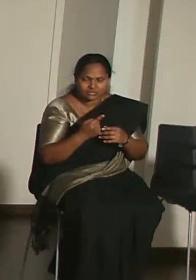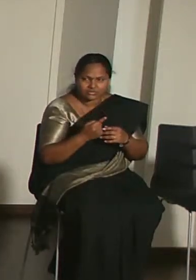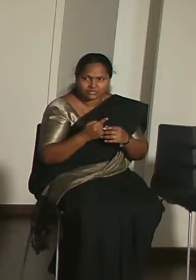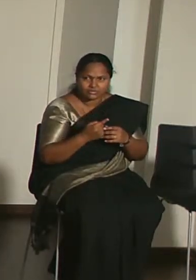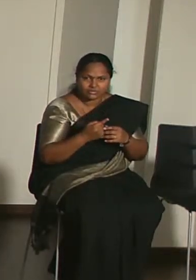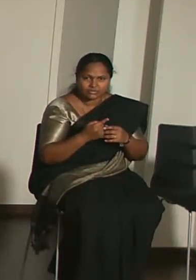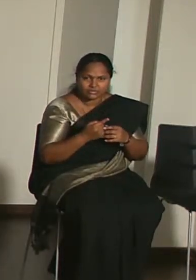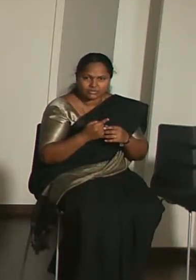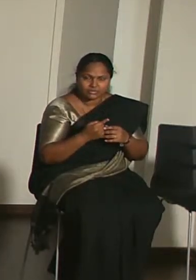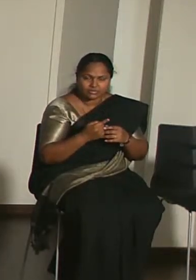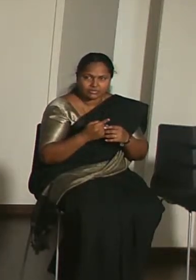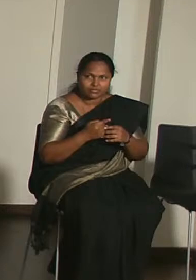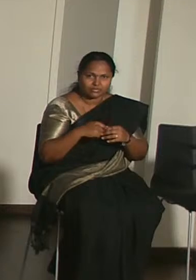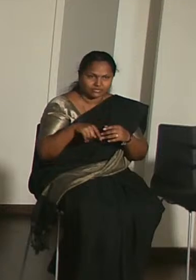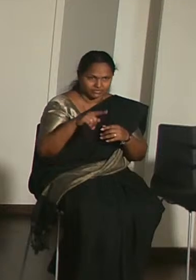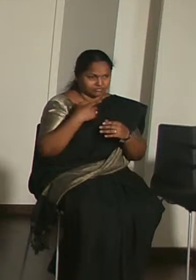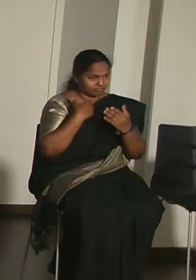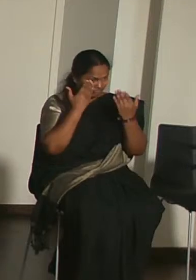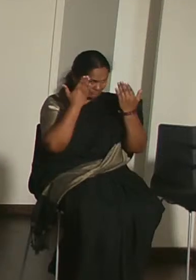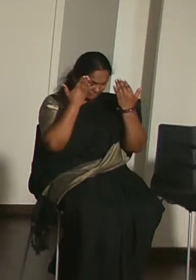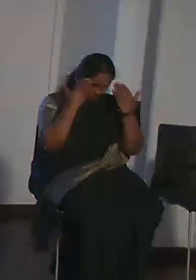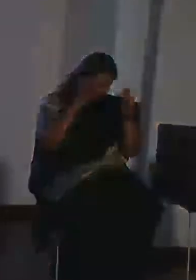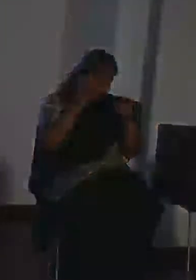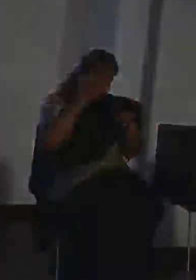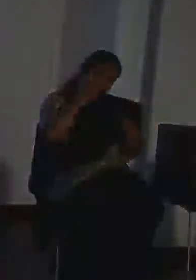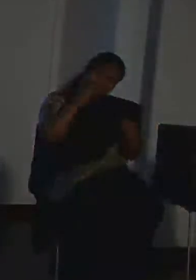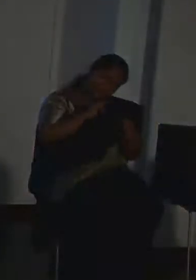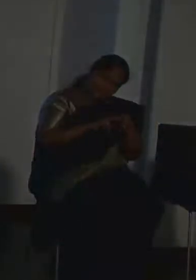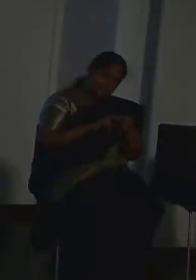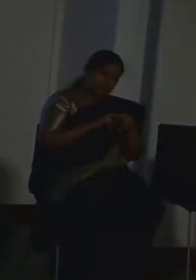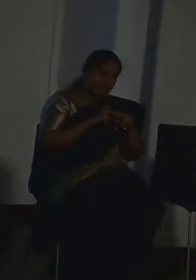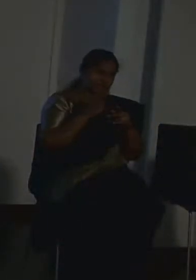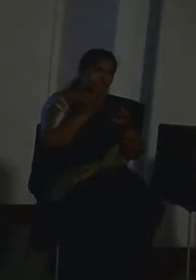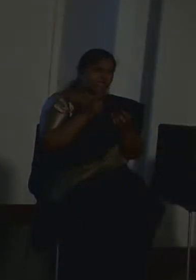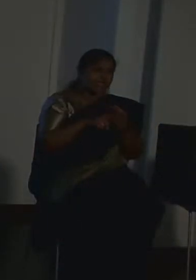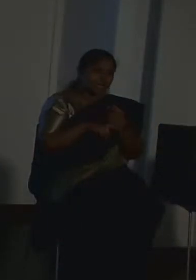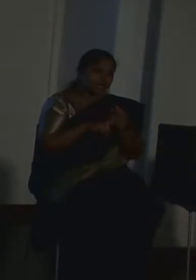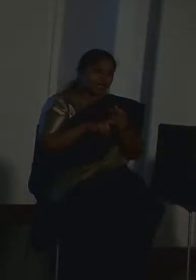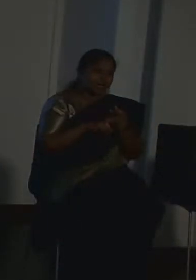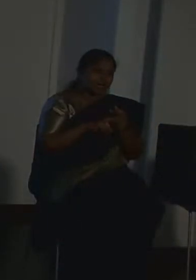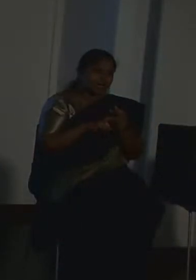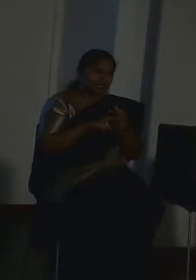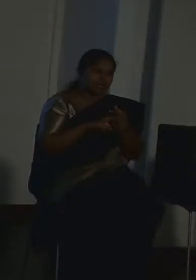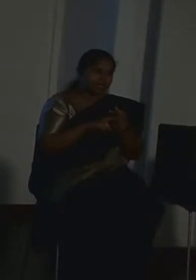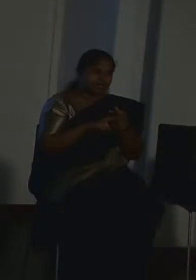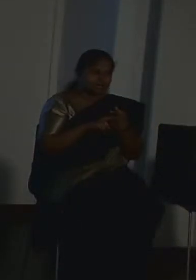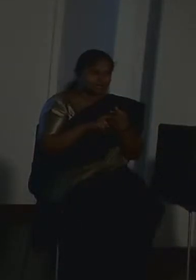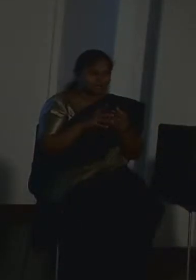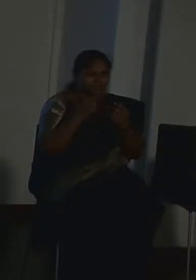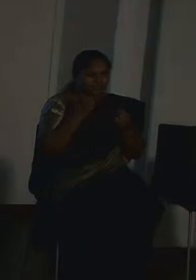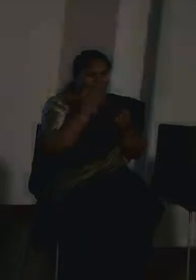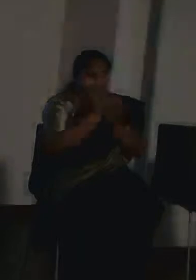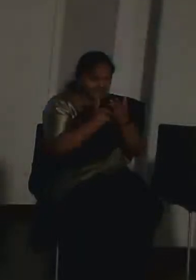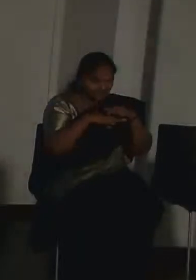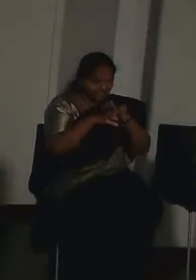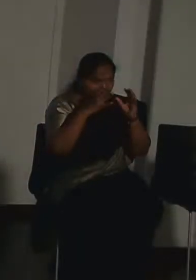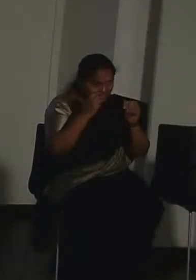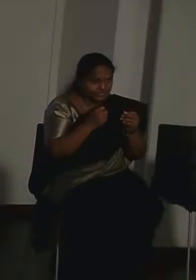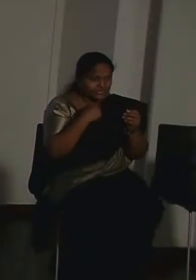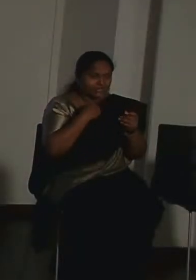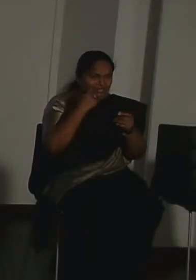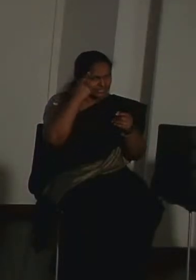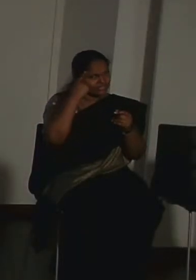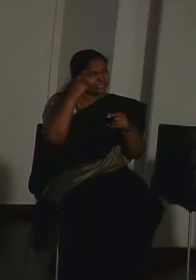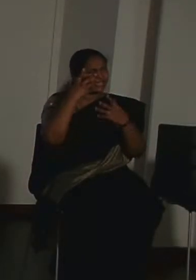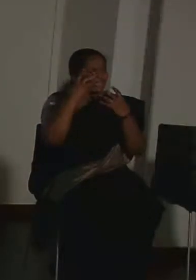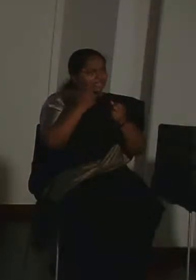And I don't know if that would have happened at another event. So I keep thinking